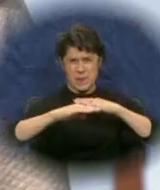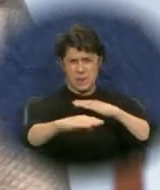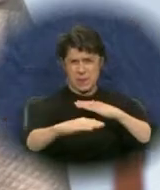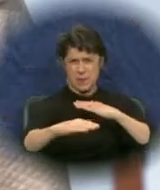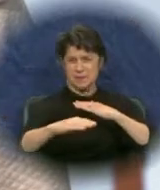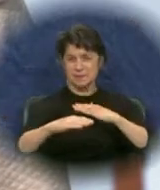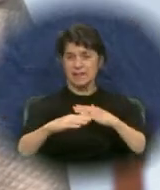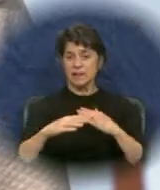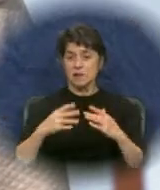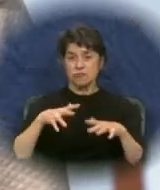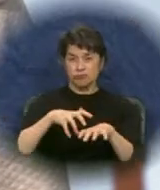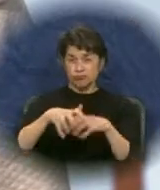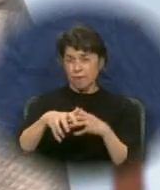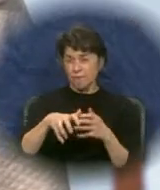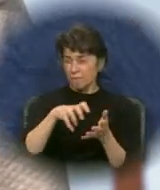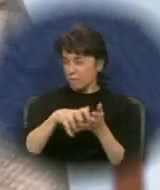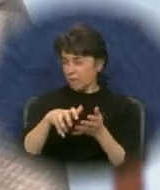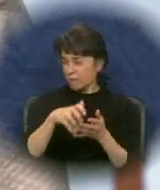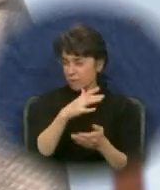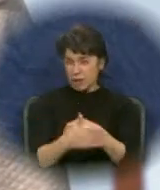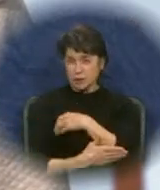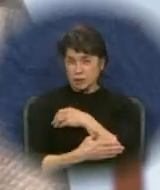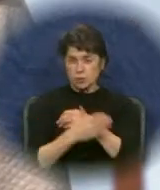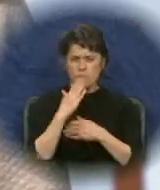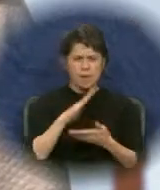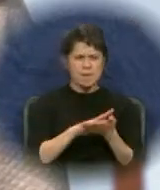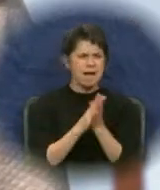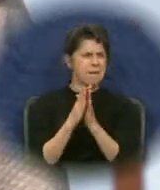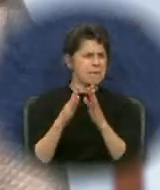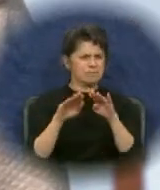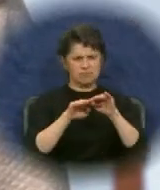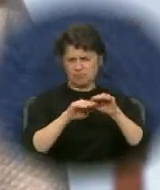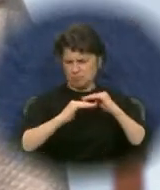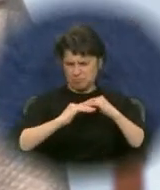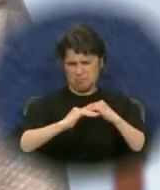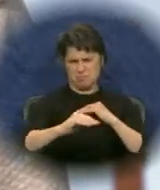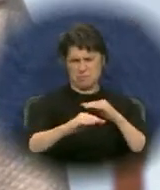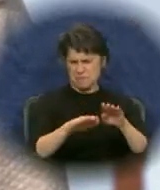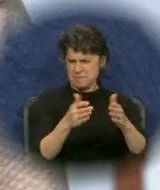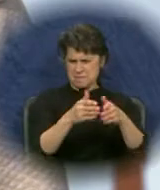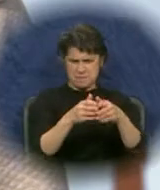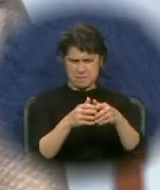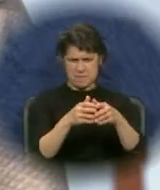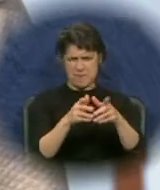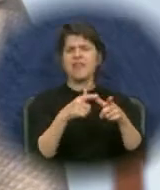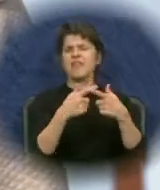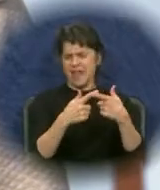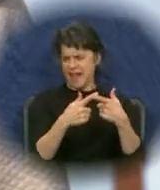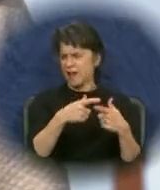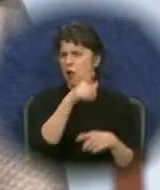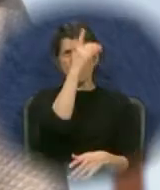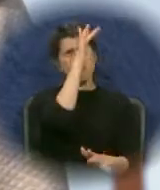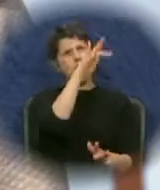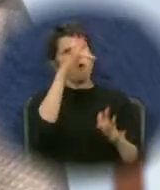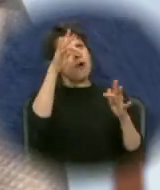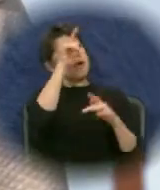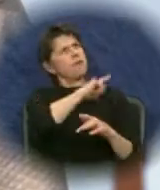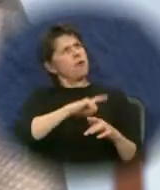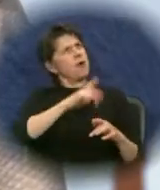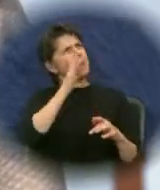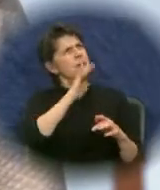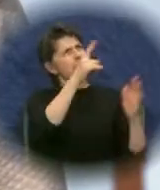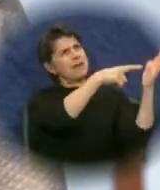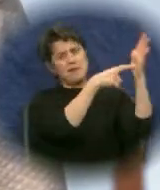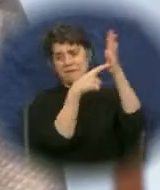the rough country a broad valley. Then the glory of the Lord shall be revealed, and all